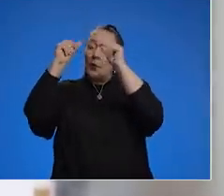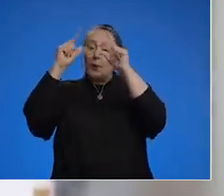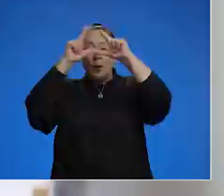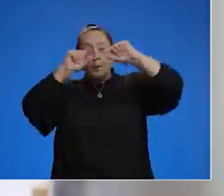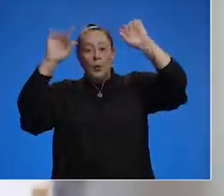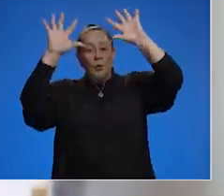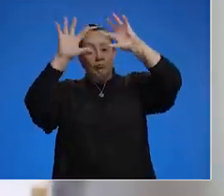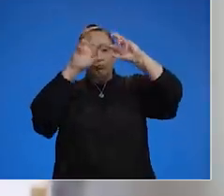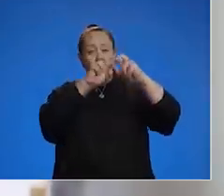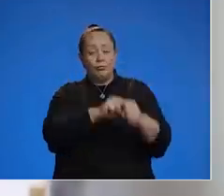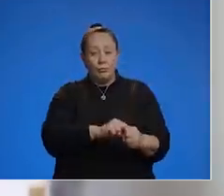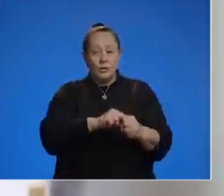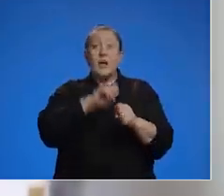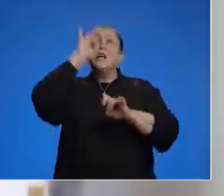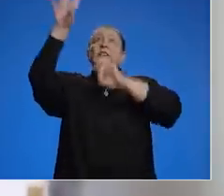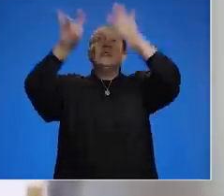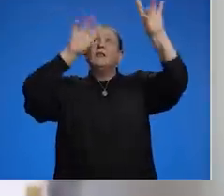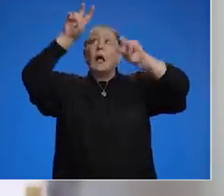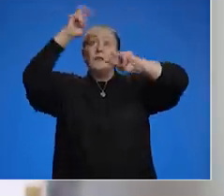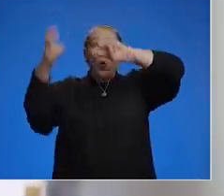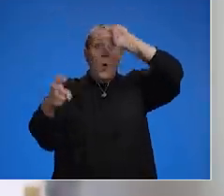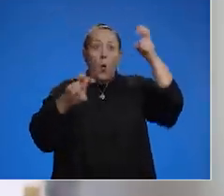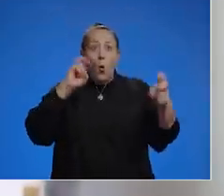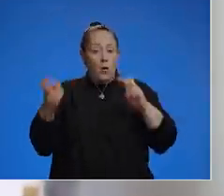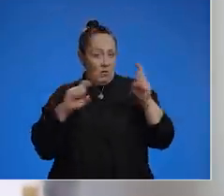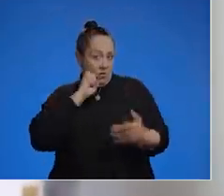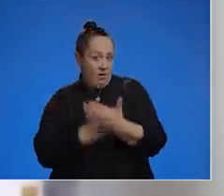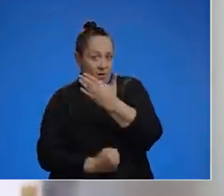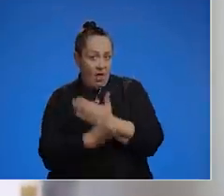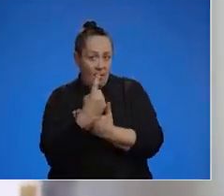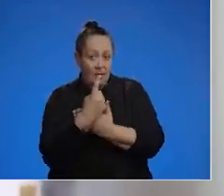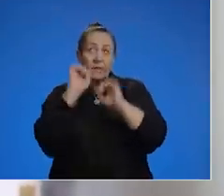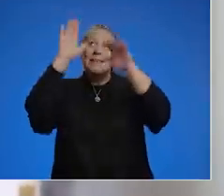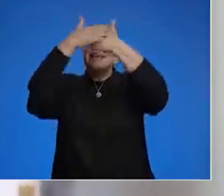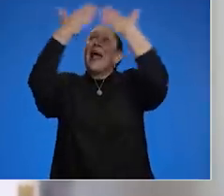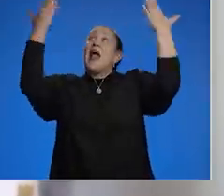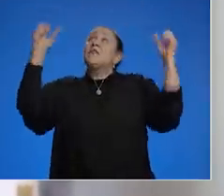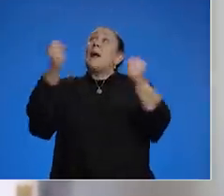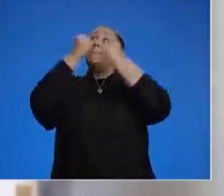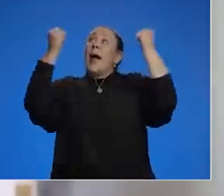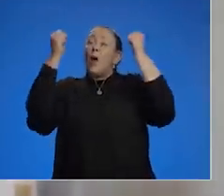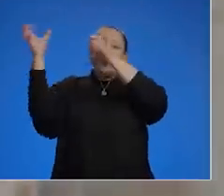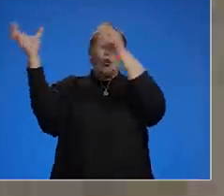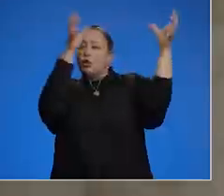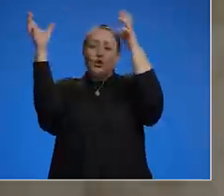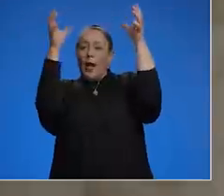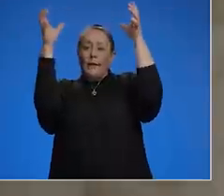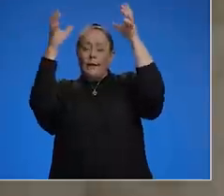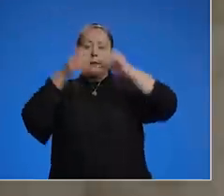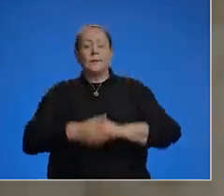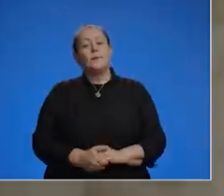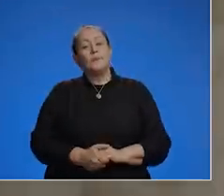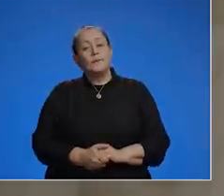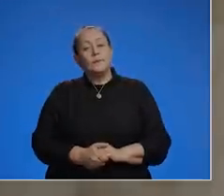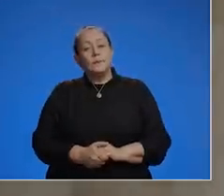its brightness, the stars will come falling from heaven, and the powers in the heaven will be shaken.